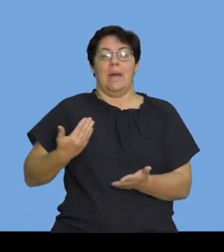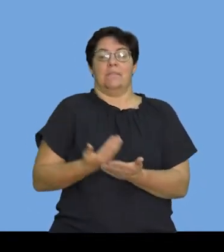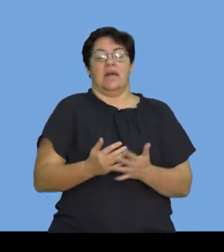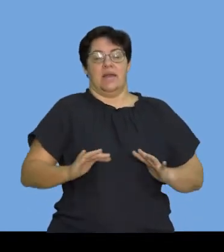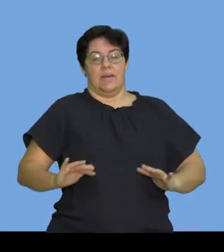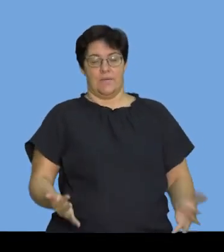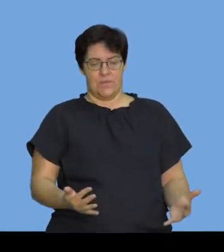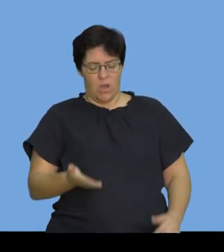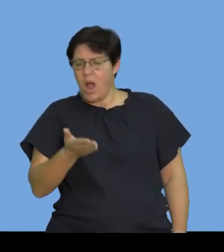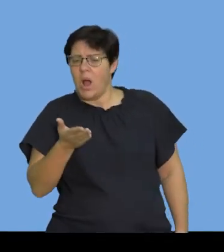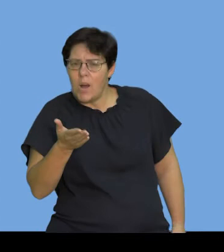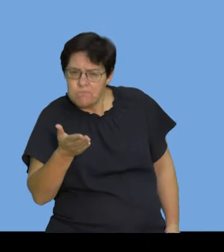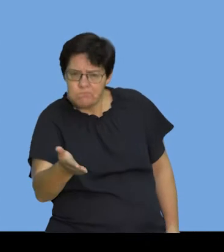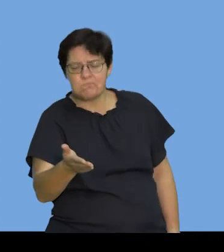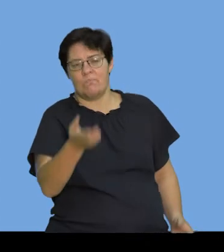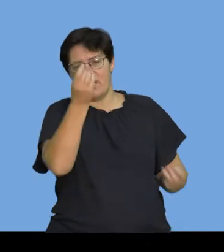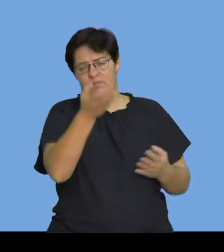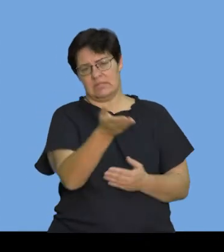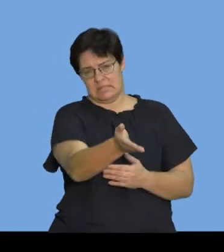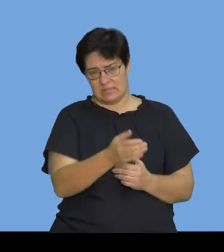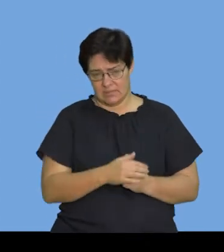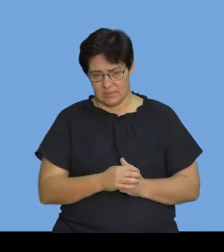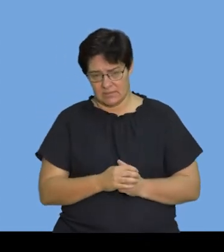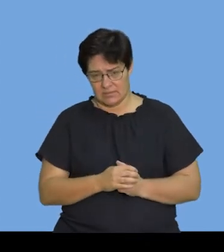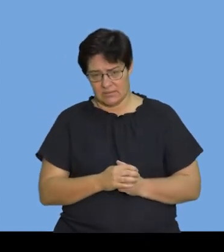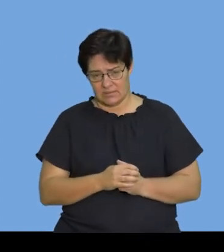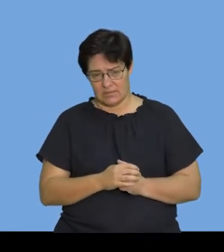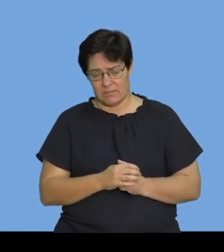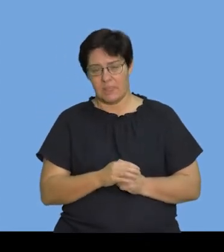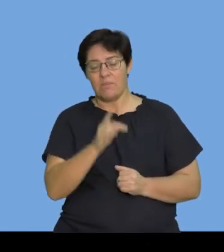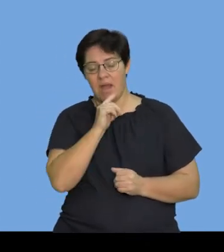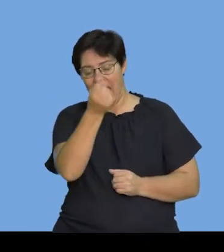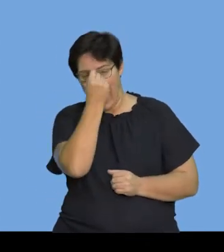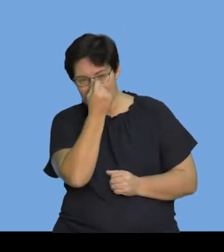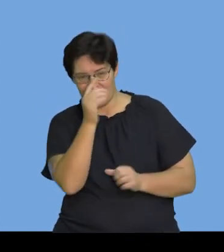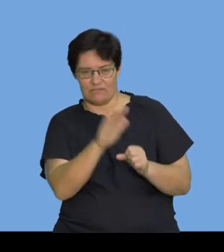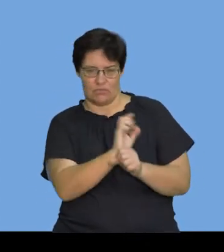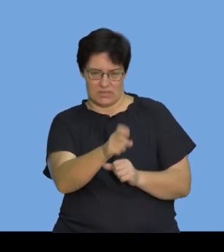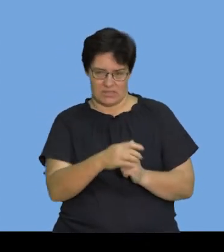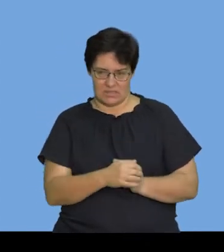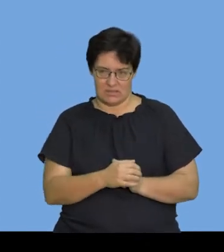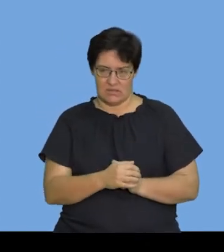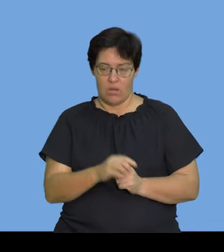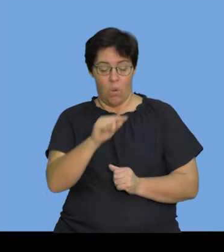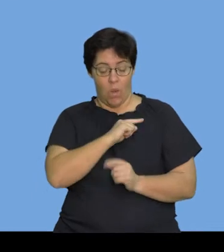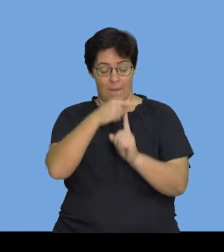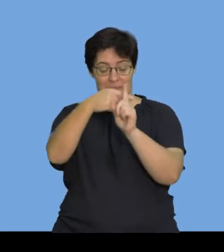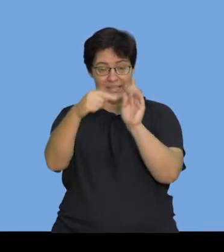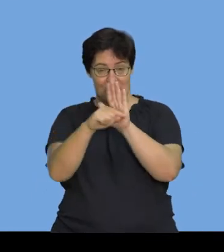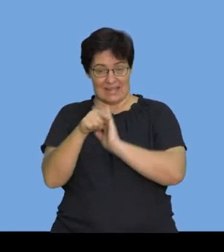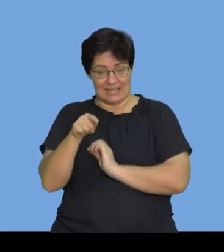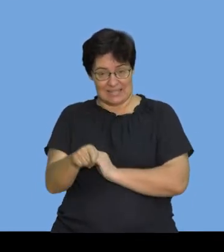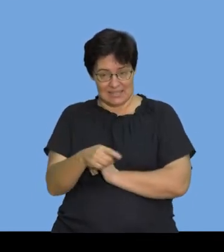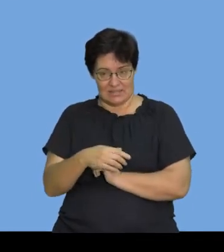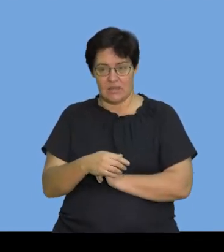be there in your information sheet. So make sure you just understand it. Because of this plus or minus, you will